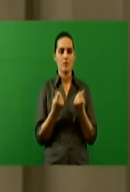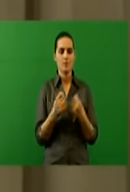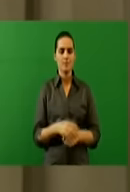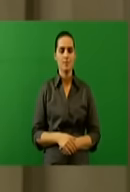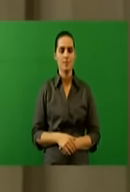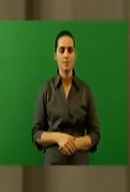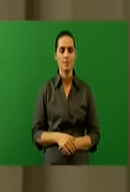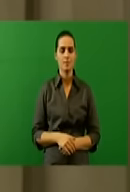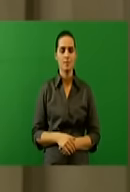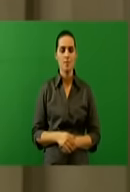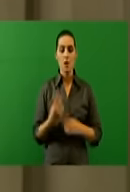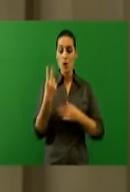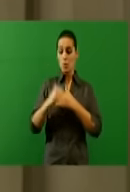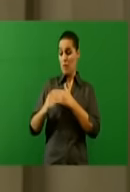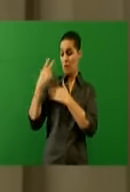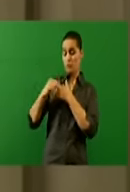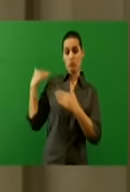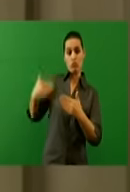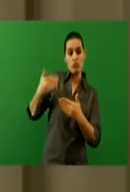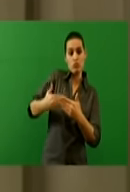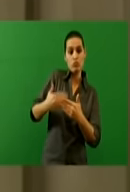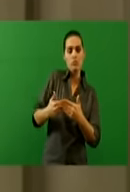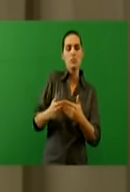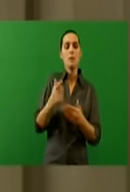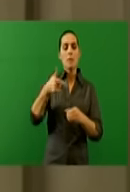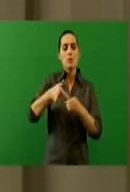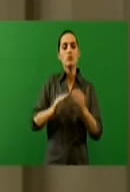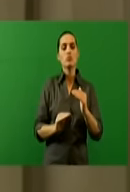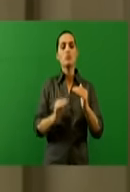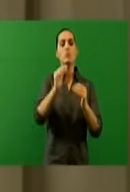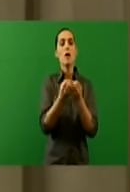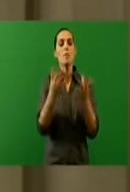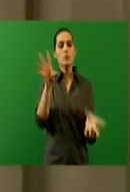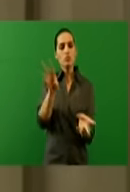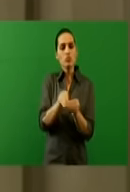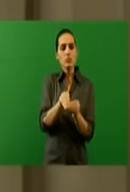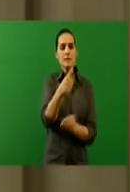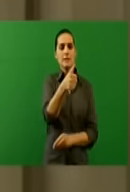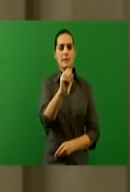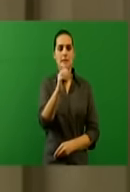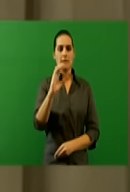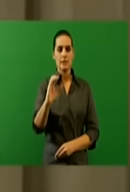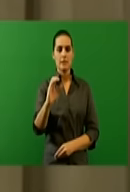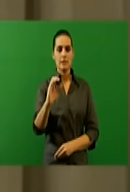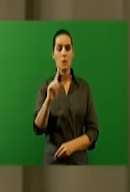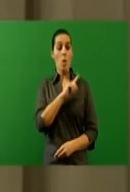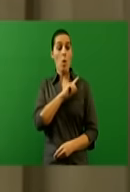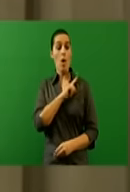cents per litre in the past 2 months due to both the exchange rate and international oil